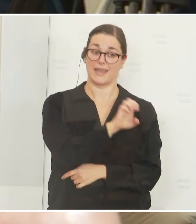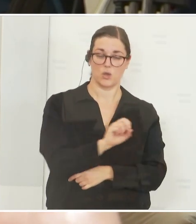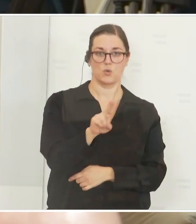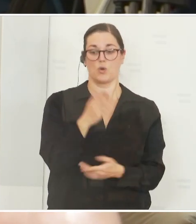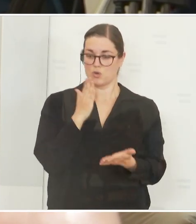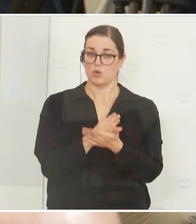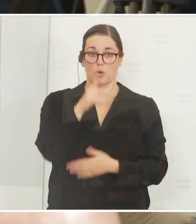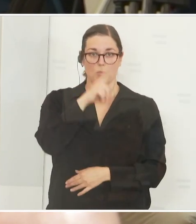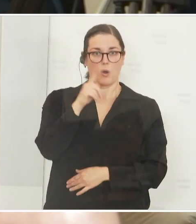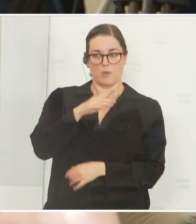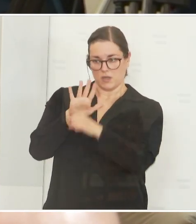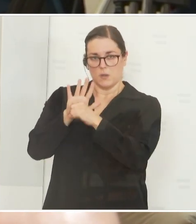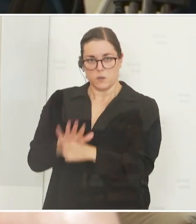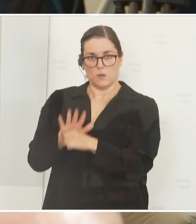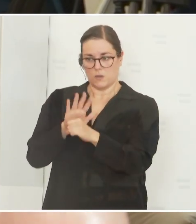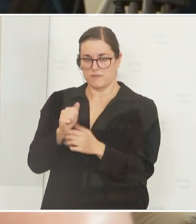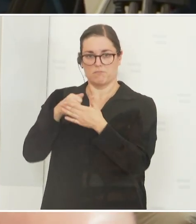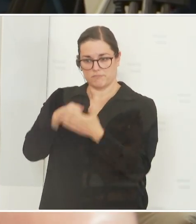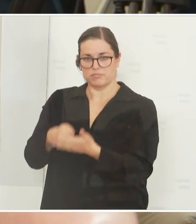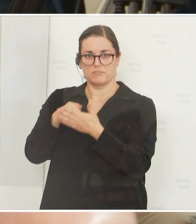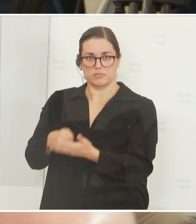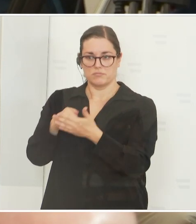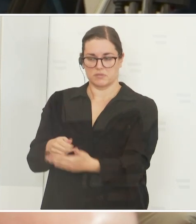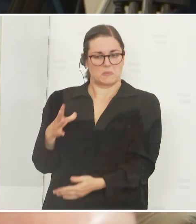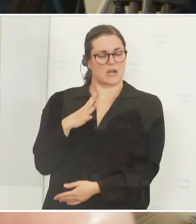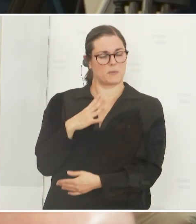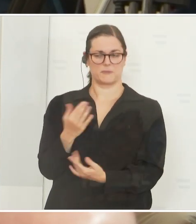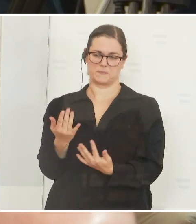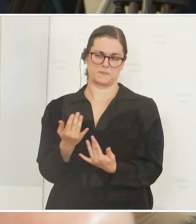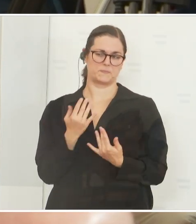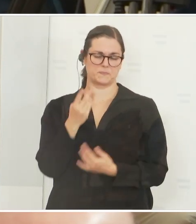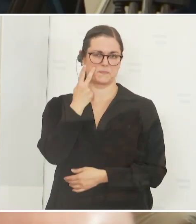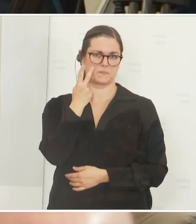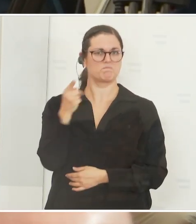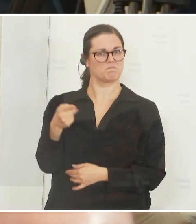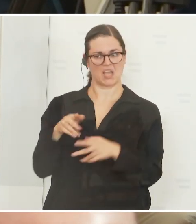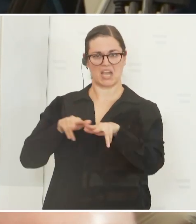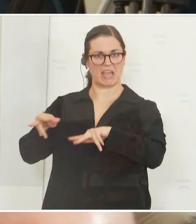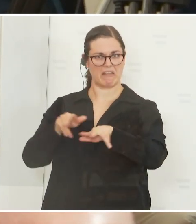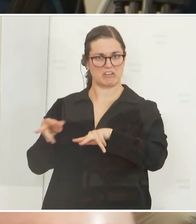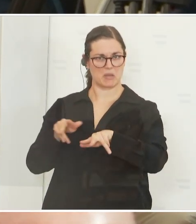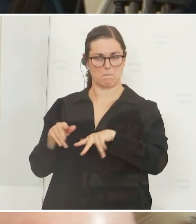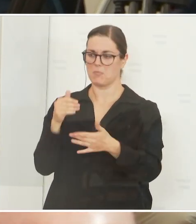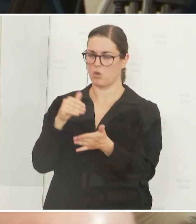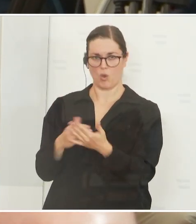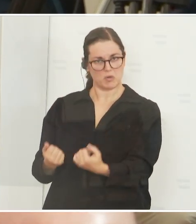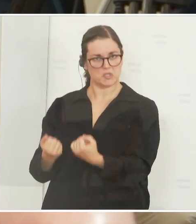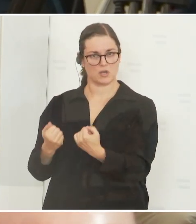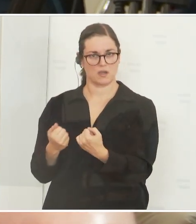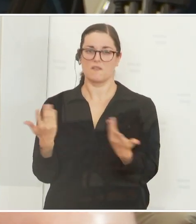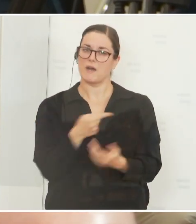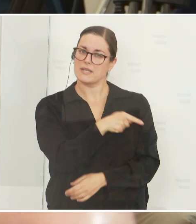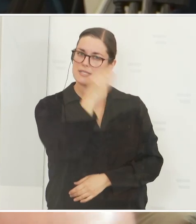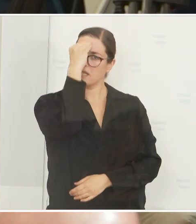on the regime for quite some time now, but as it seems, the regime is still standing firm. What do you think? What are